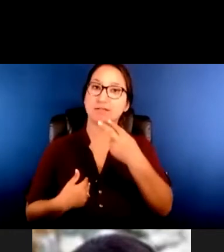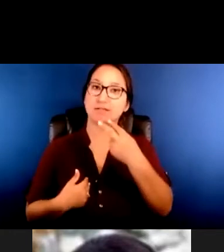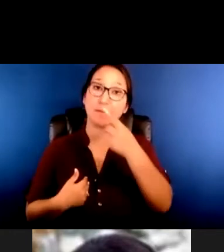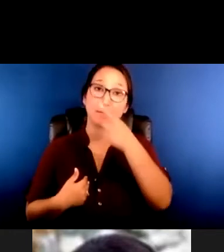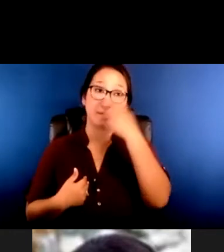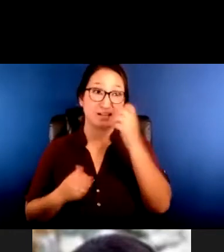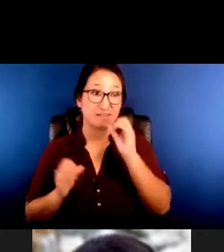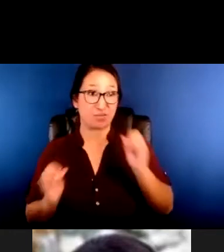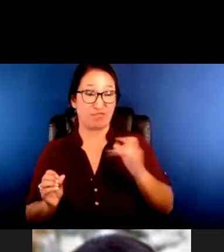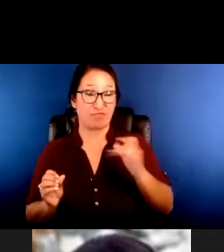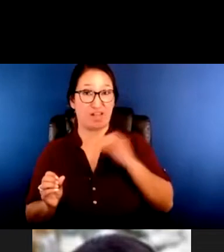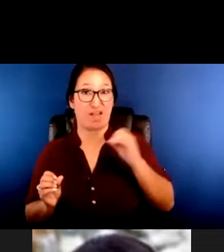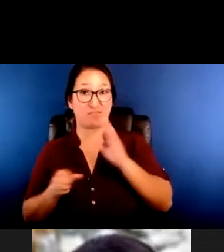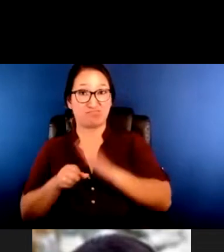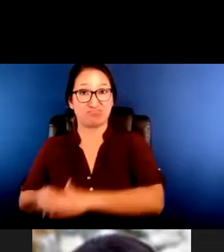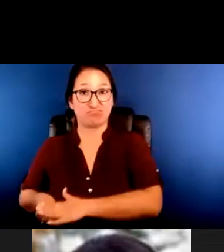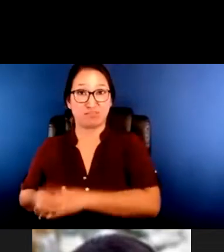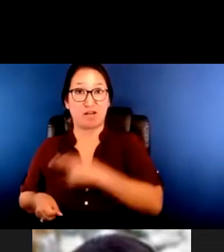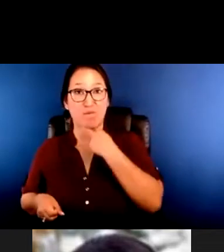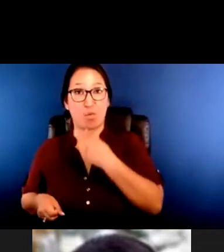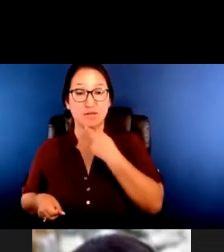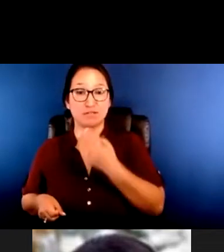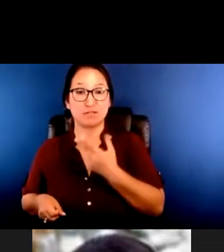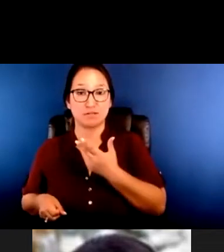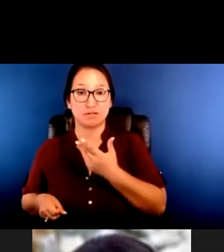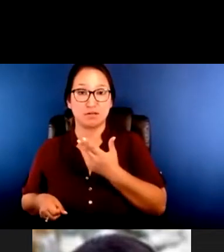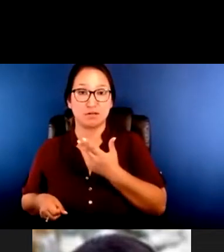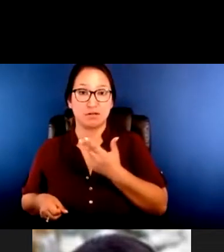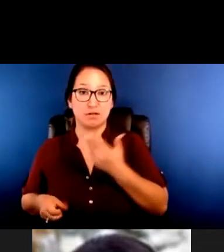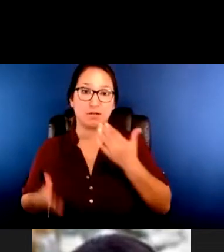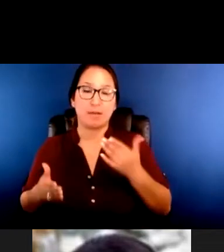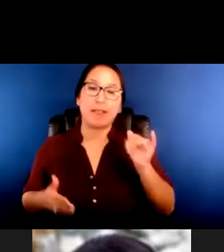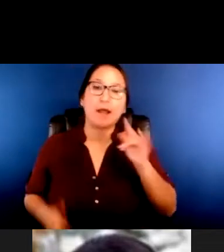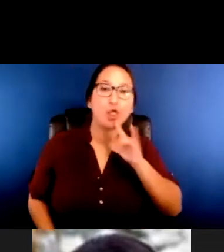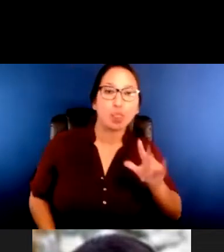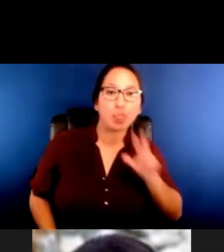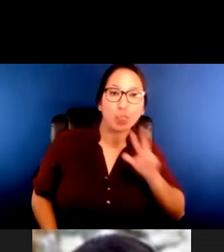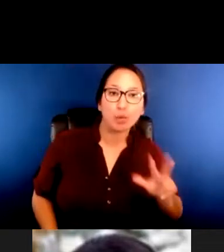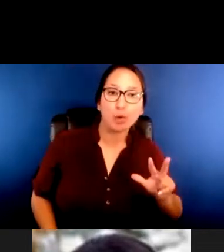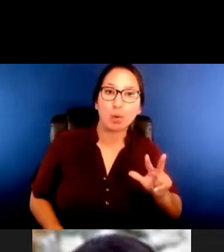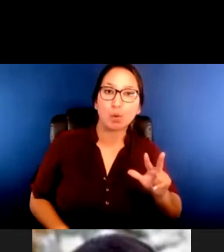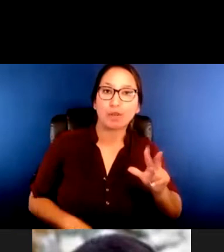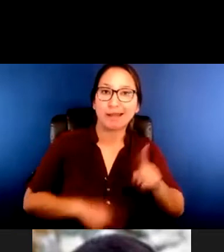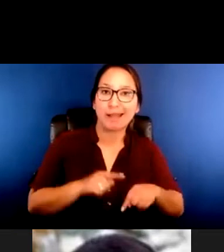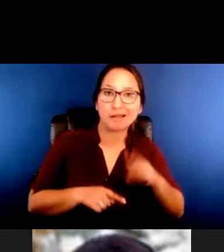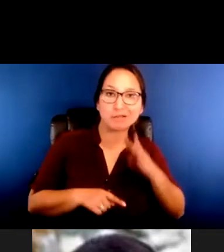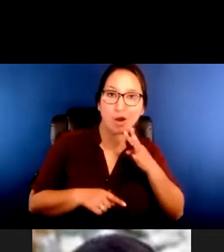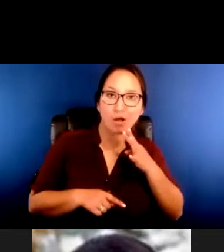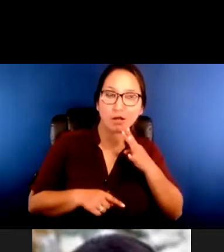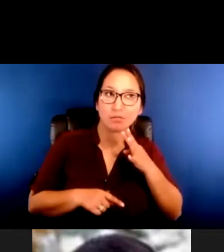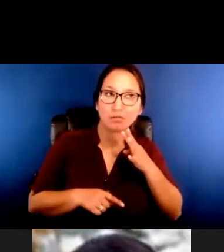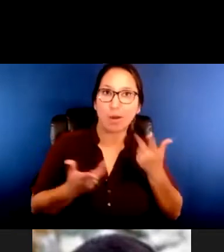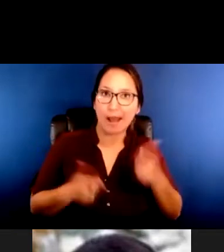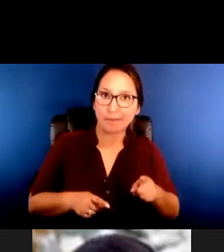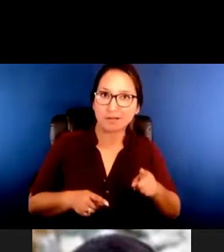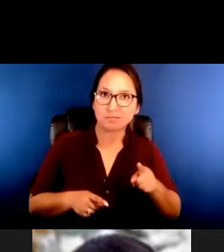you've had, you know, all of us in here have had probably a 5-year-old or a 3-year-old that can't talk, and what happens? You know, so we want to